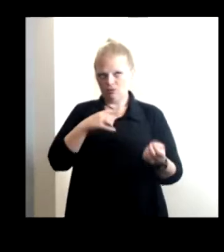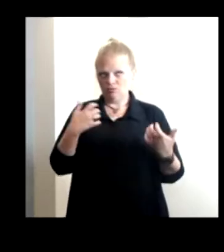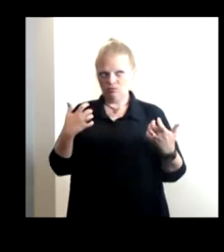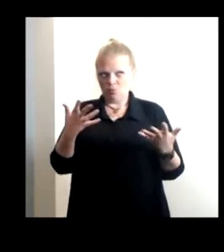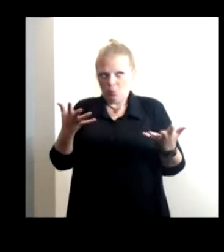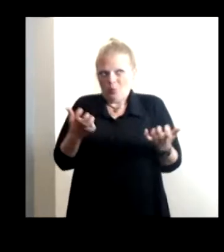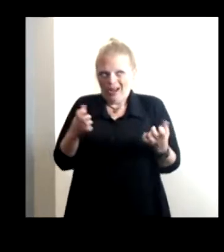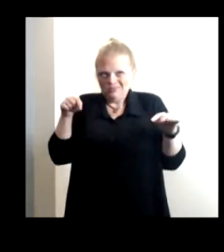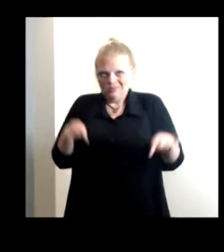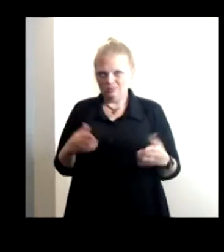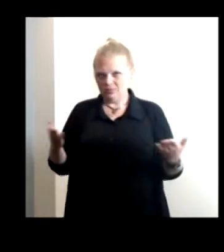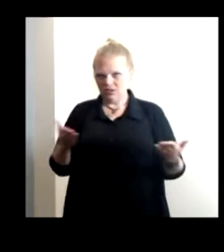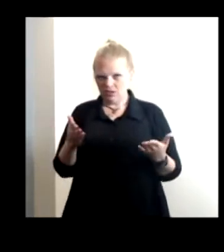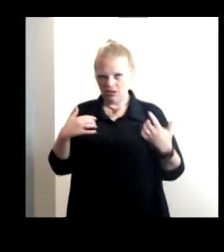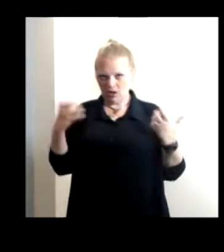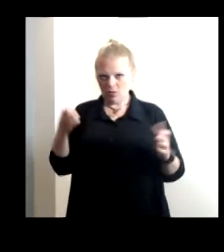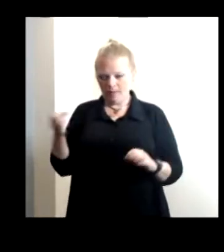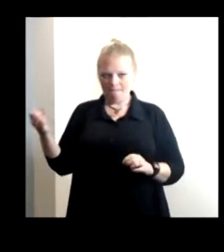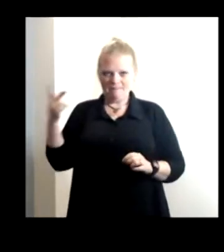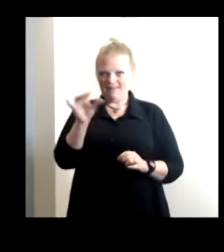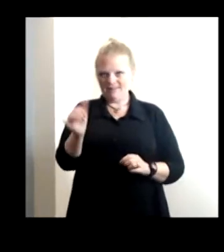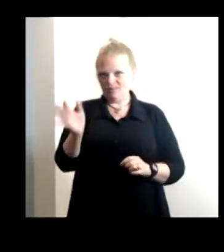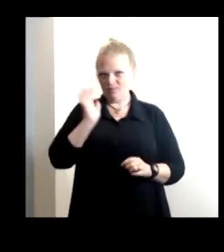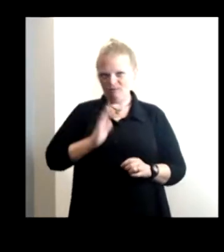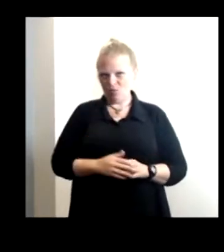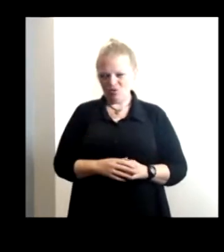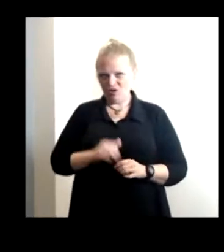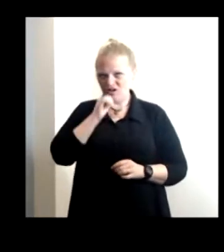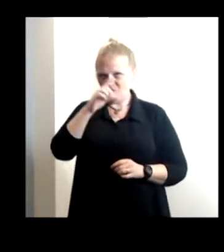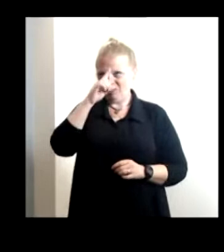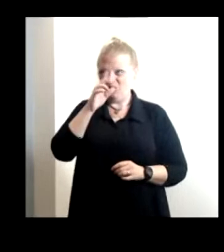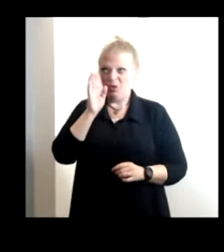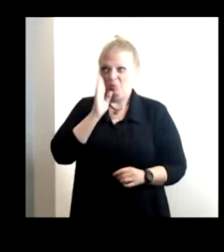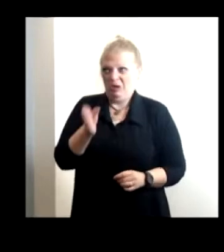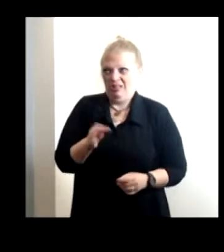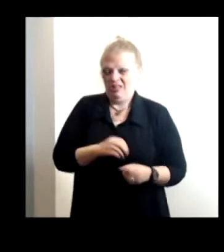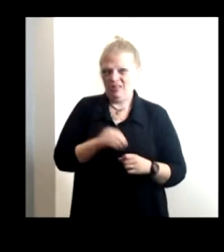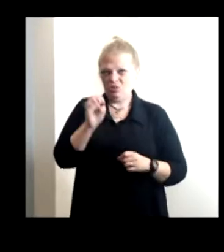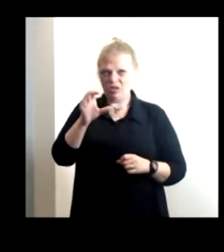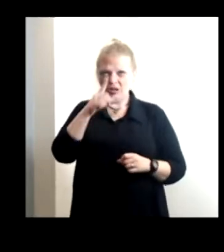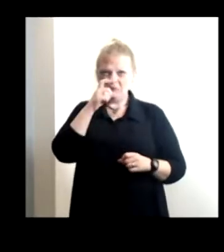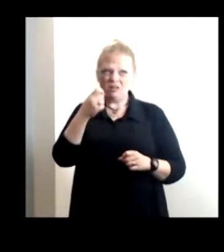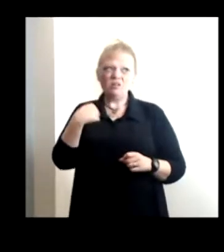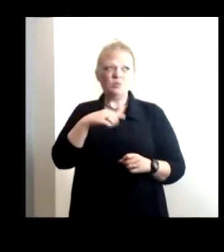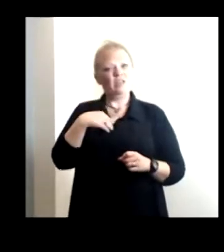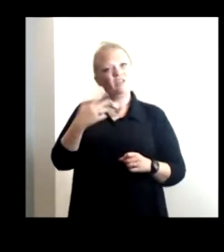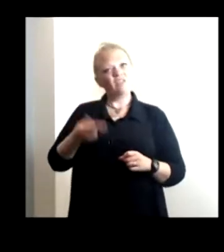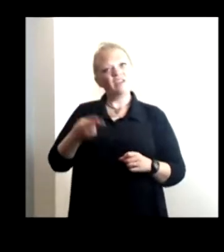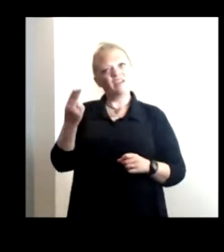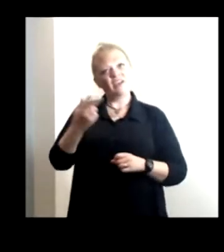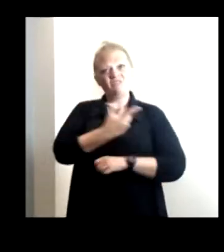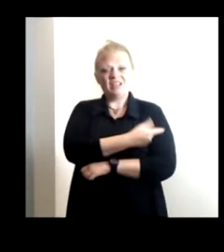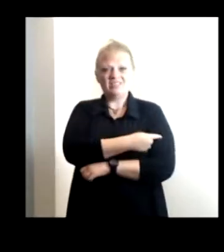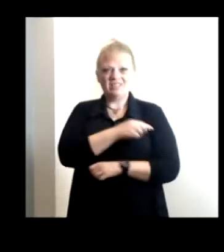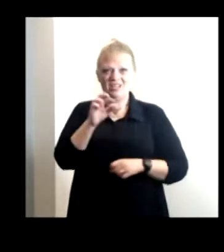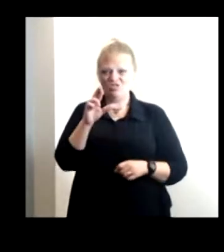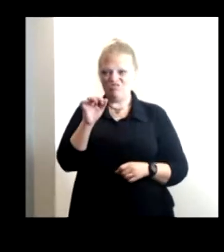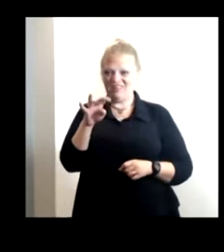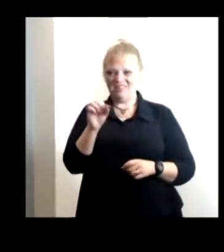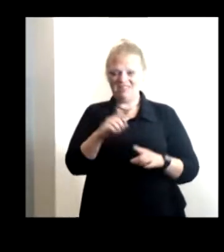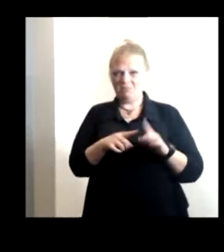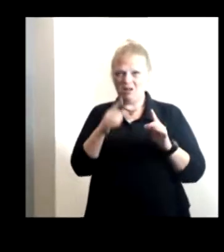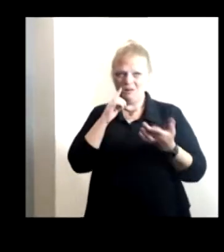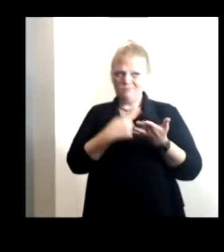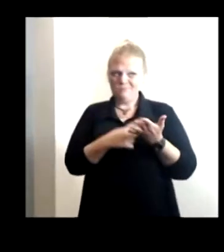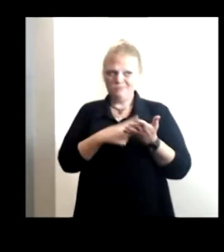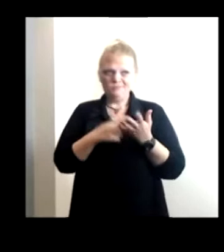I mean, I don't want to go back to like we were. I don't think we will in Erie County because we have such high vaccination rates. But as I was talking with